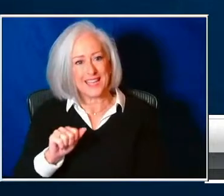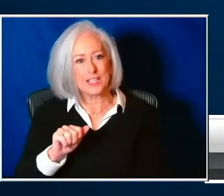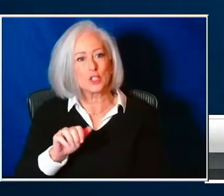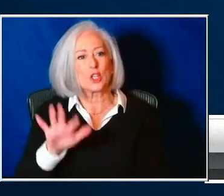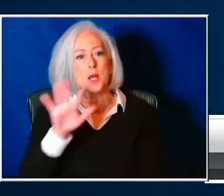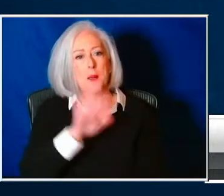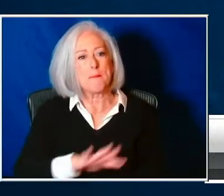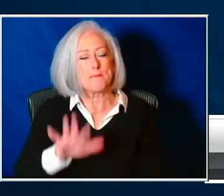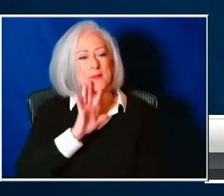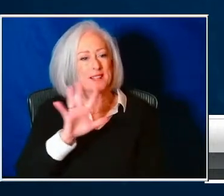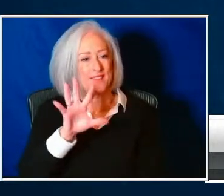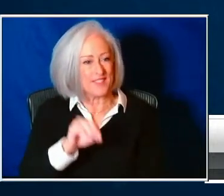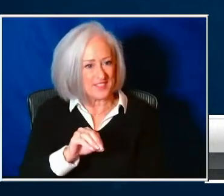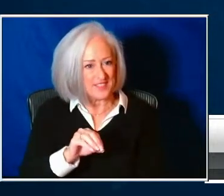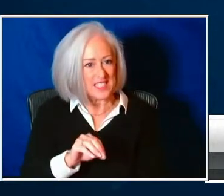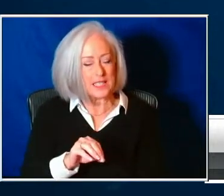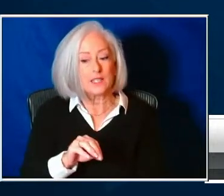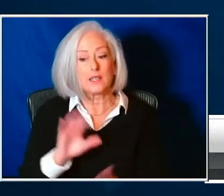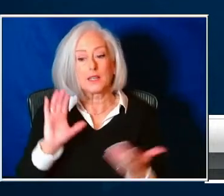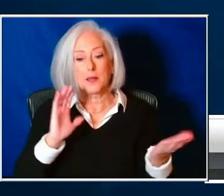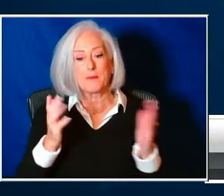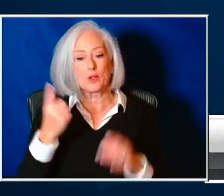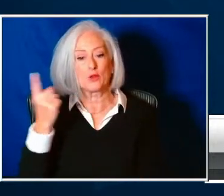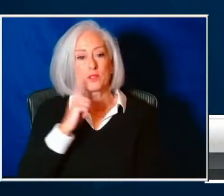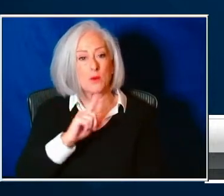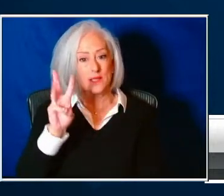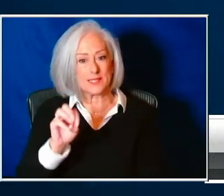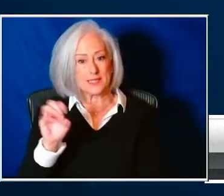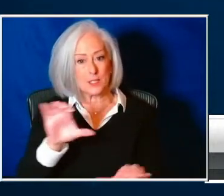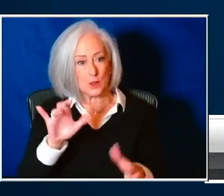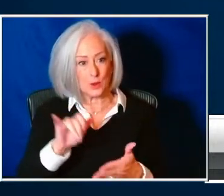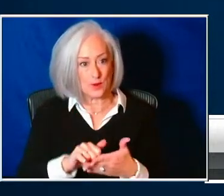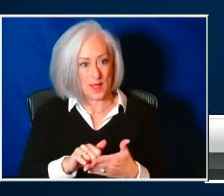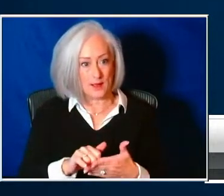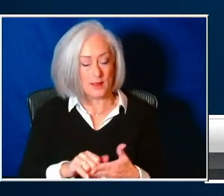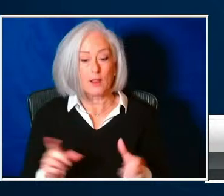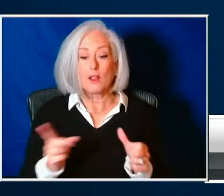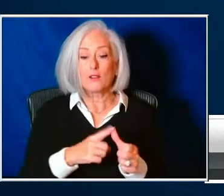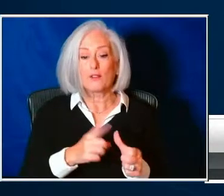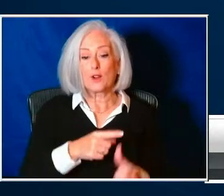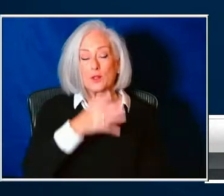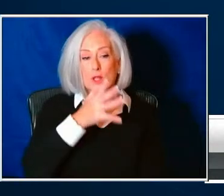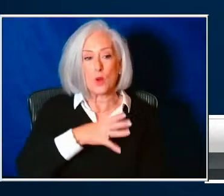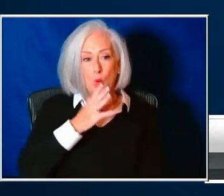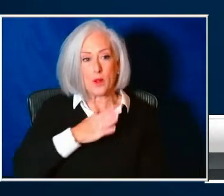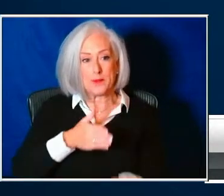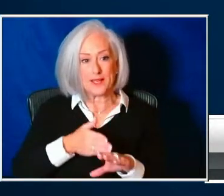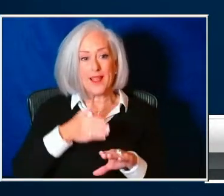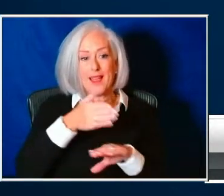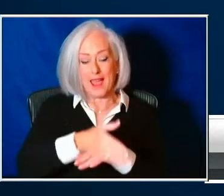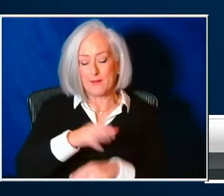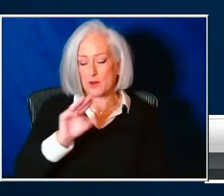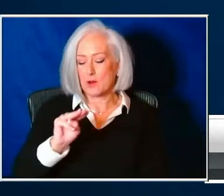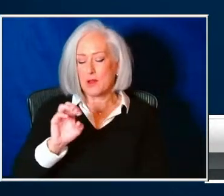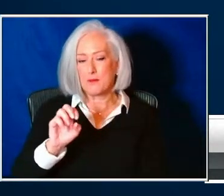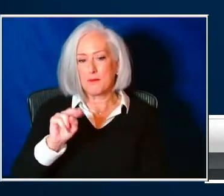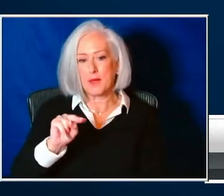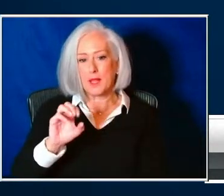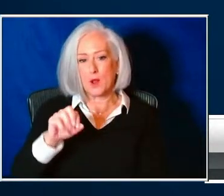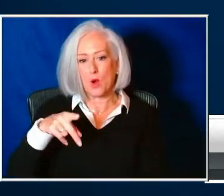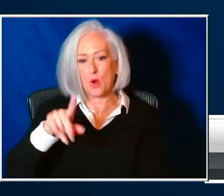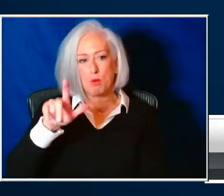that? Just because of age? Well, for women being postmenopausal, she said, you know, when you get to a certain age, your risks do go